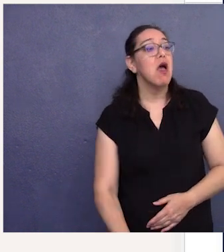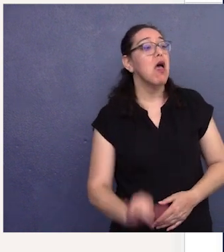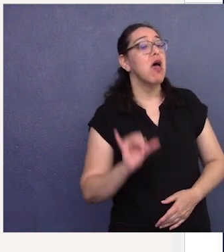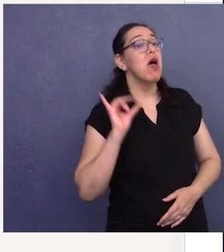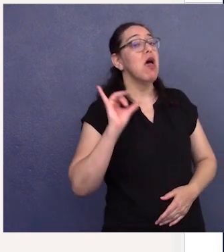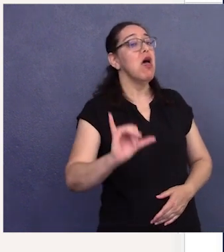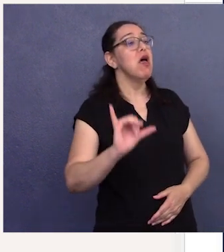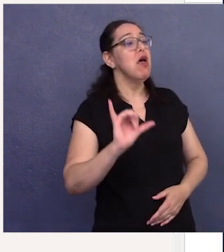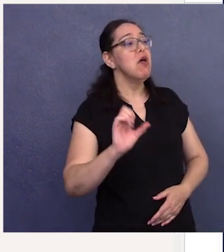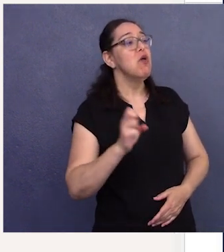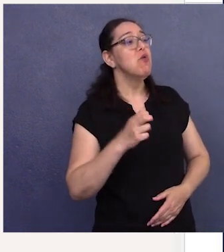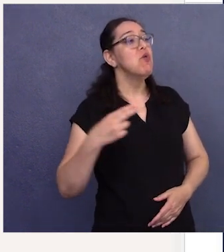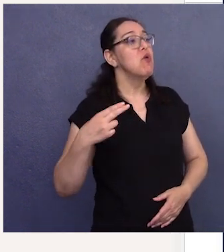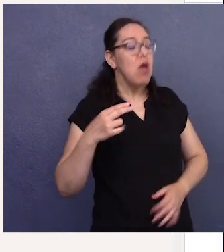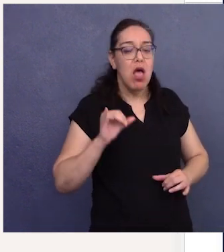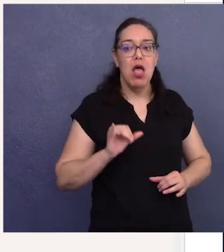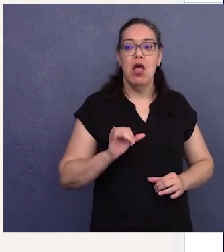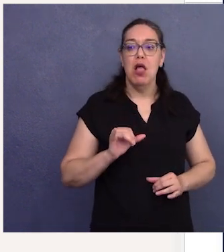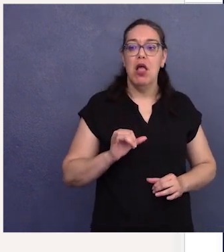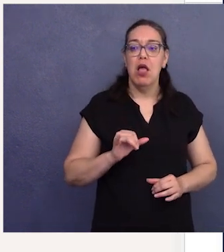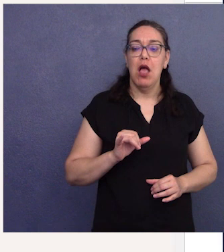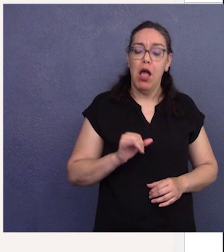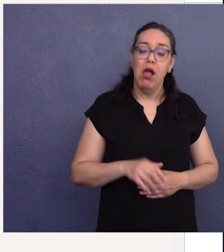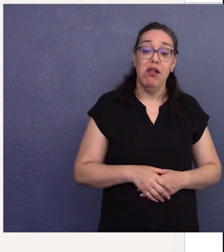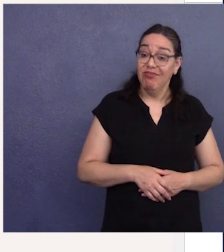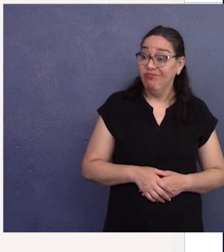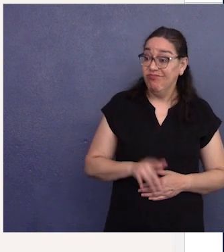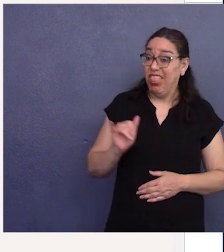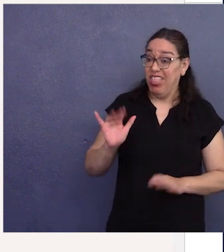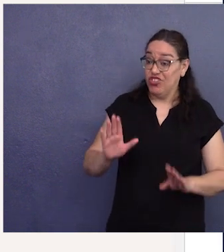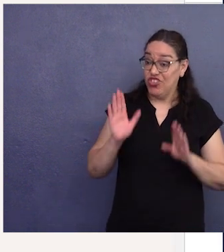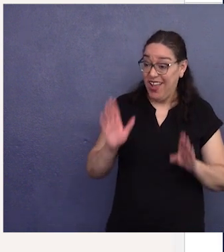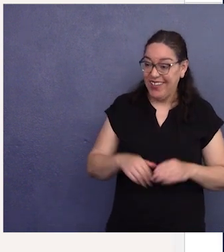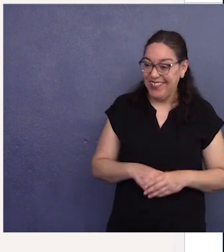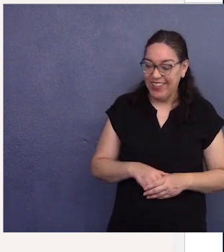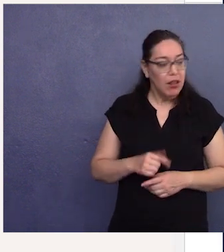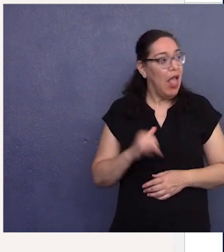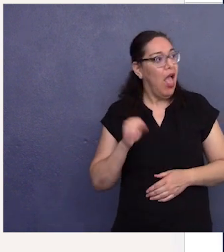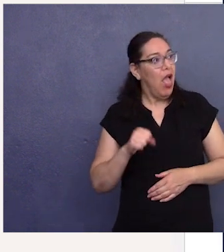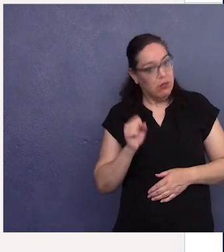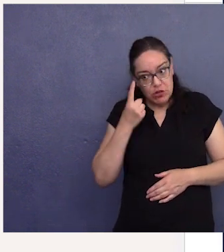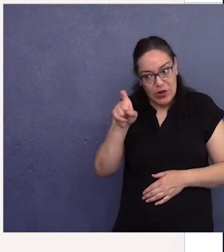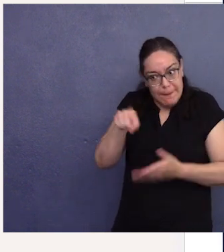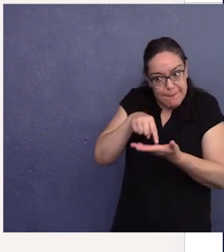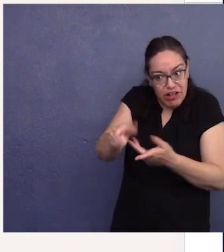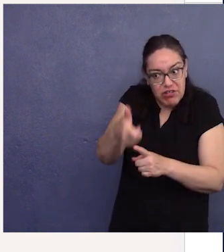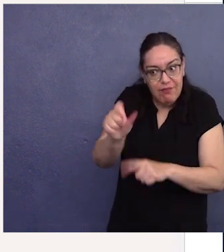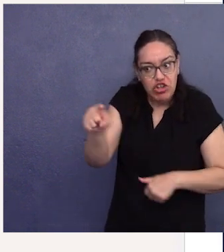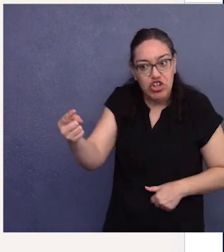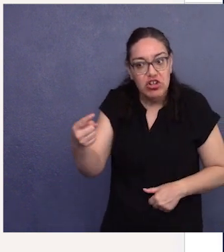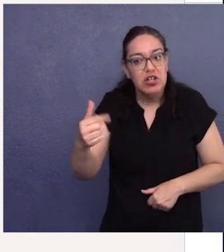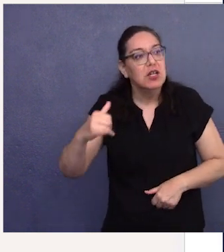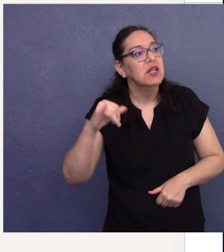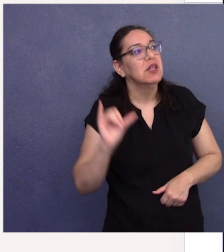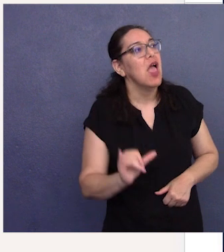Oh. Yep. Oh. Isn't that great? So you need to pay yourself first.